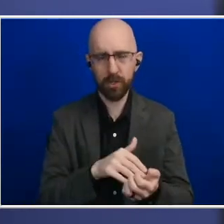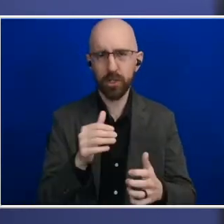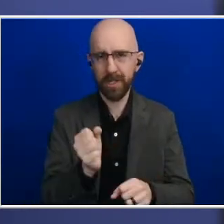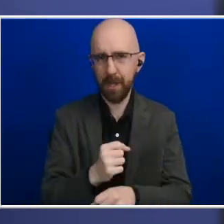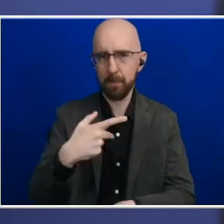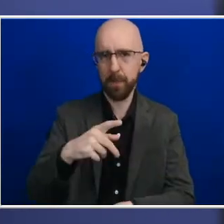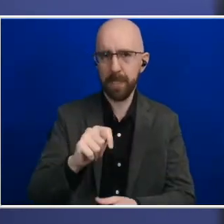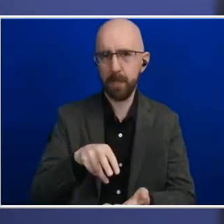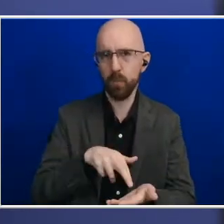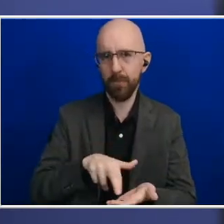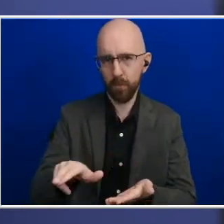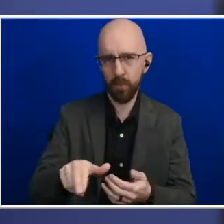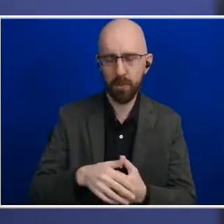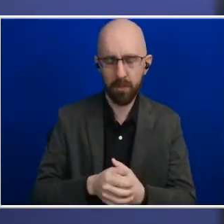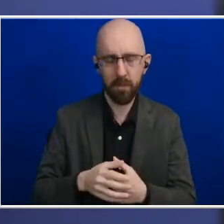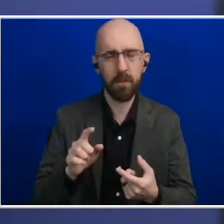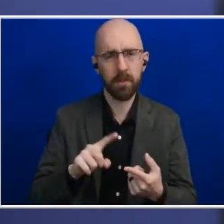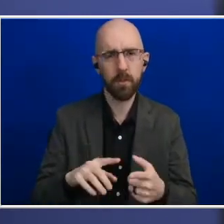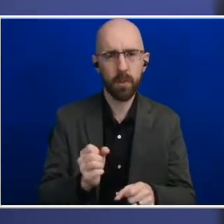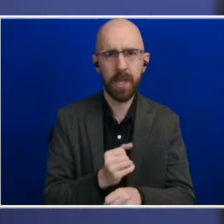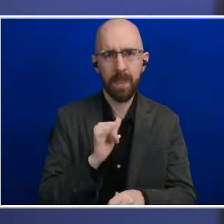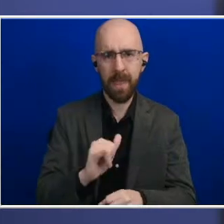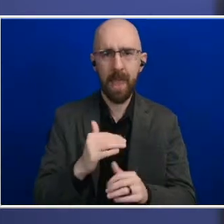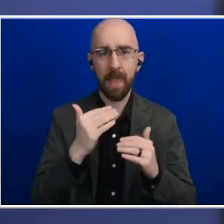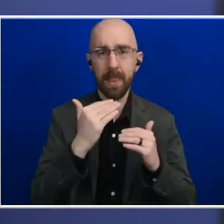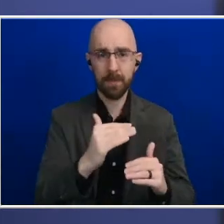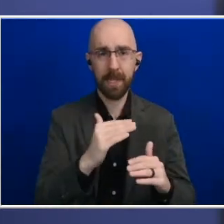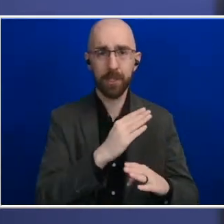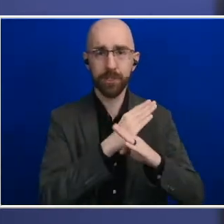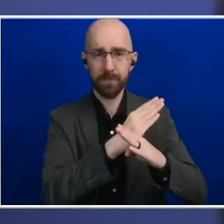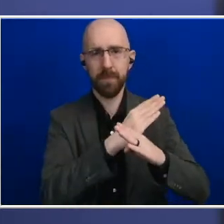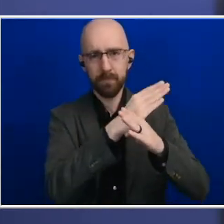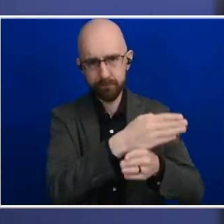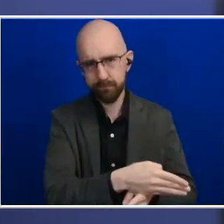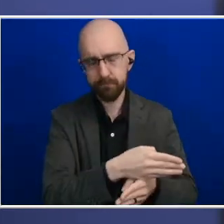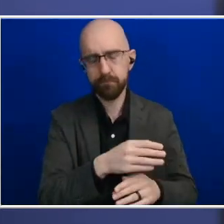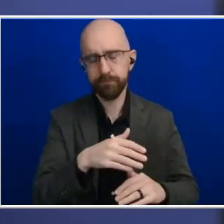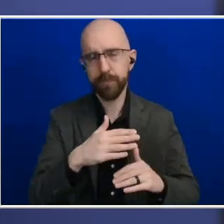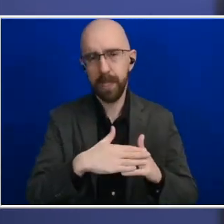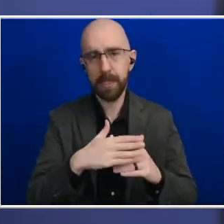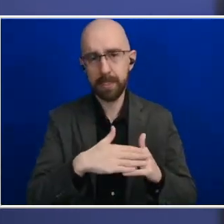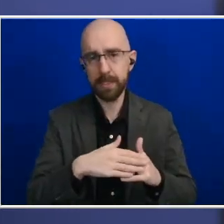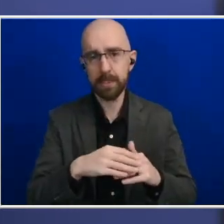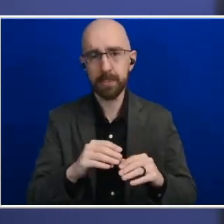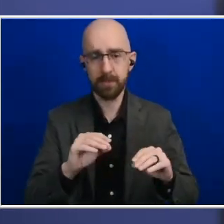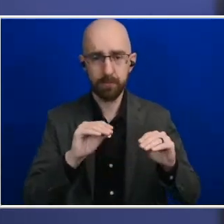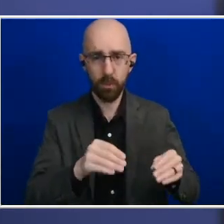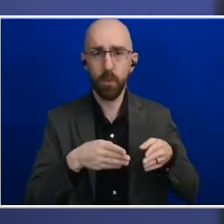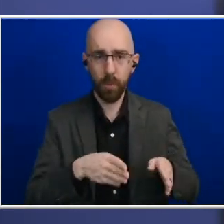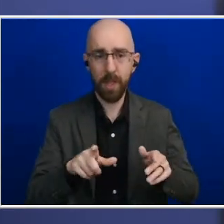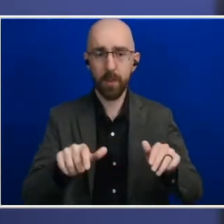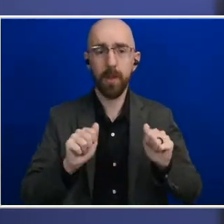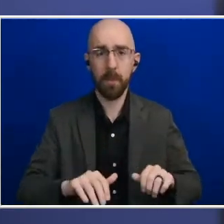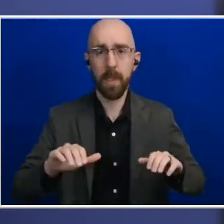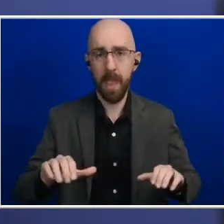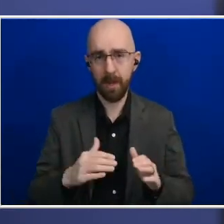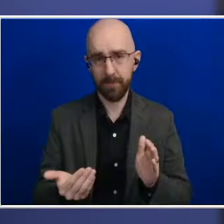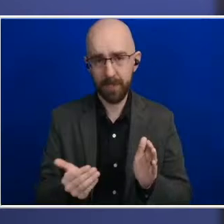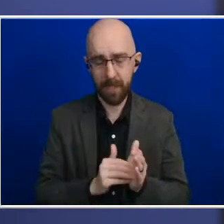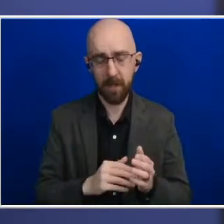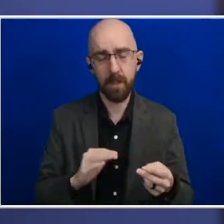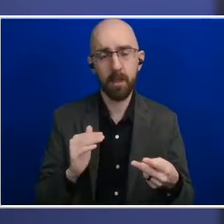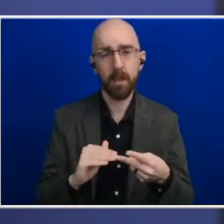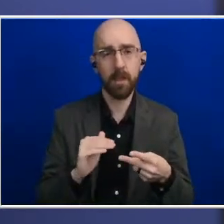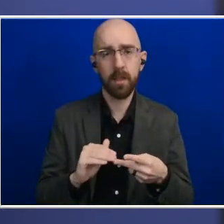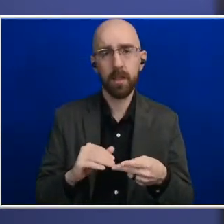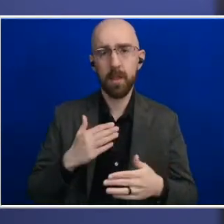get that limitation fixed, or at least put in a way where you can be more active again. And then the other one is excess body weight. And